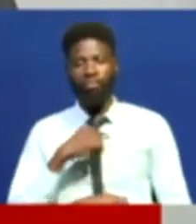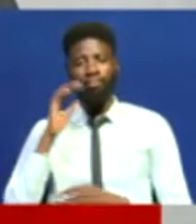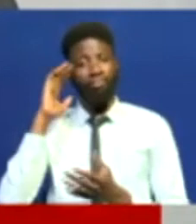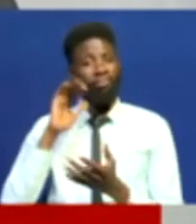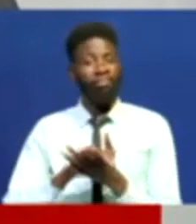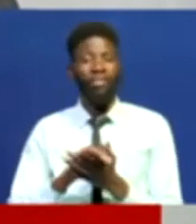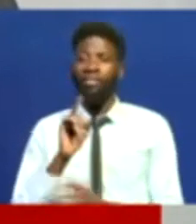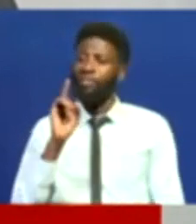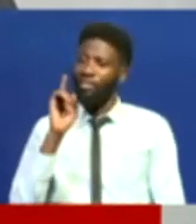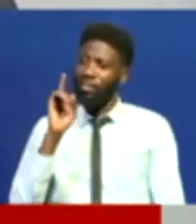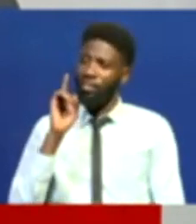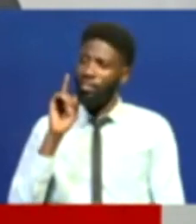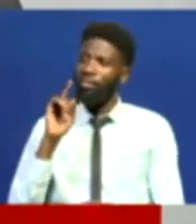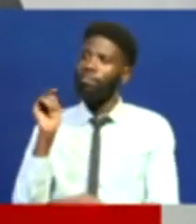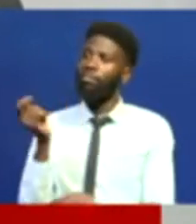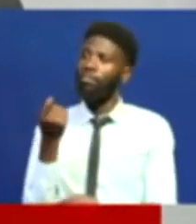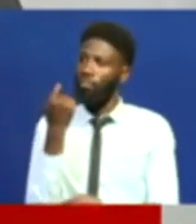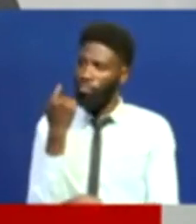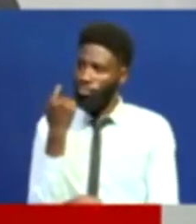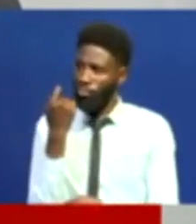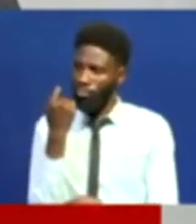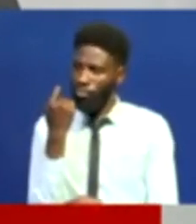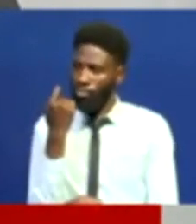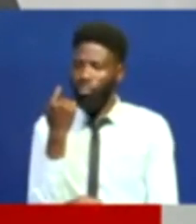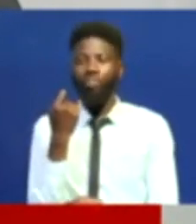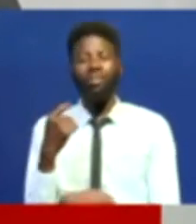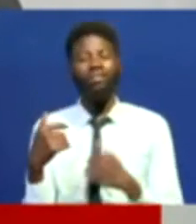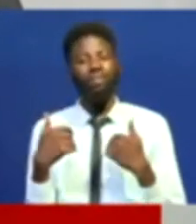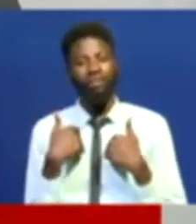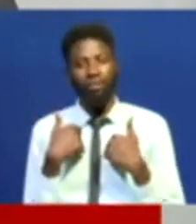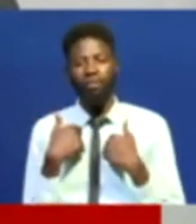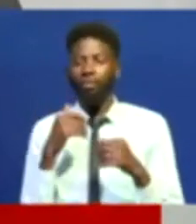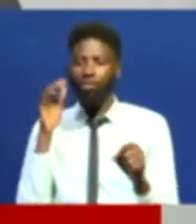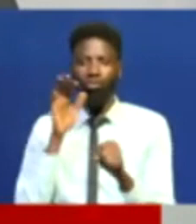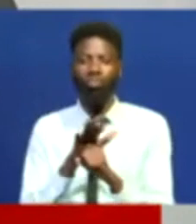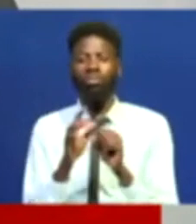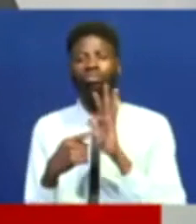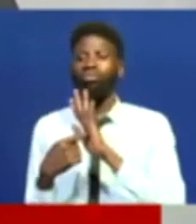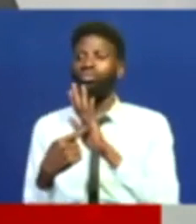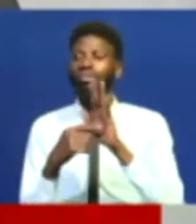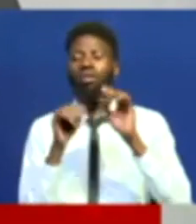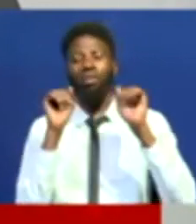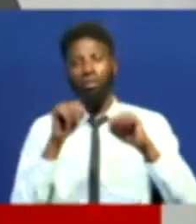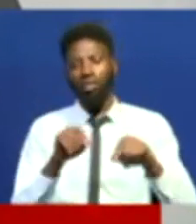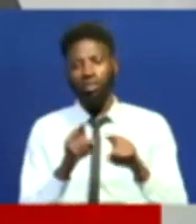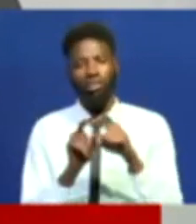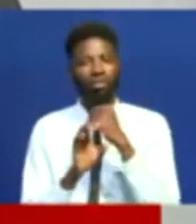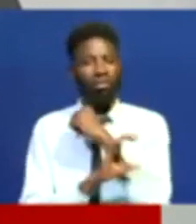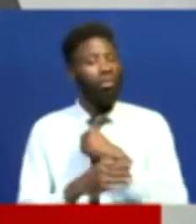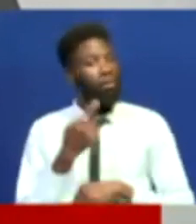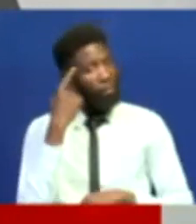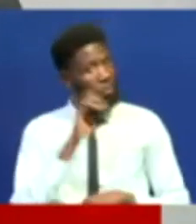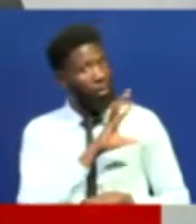first, Kenya has a lot to showcase as a country. Mm-hmm. To the rest of Africa.